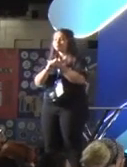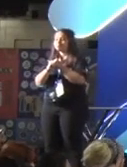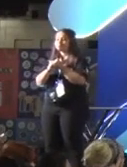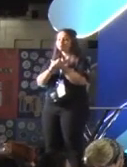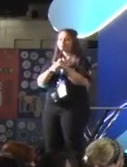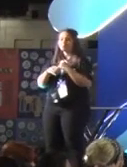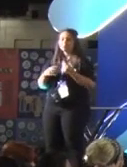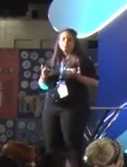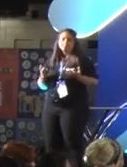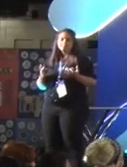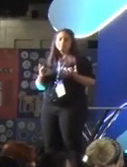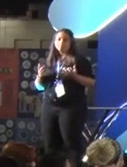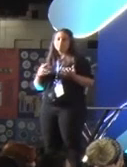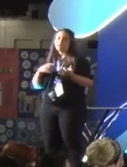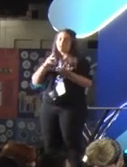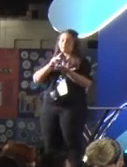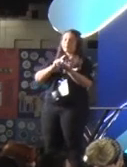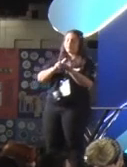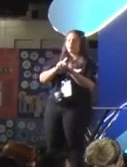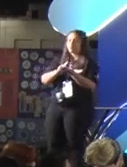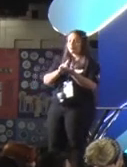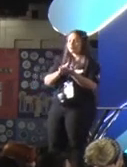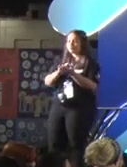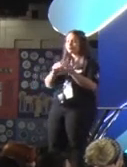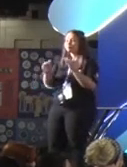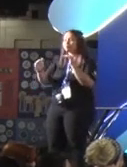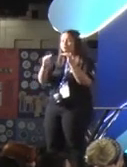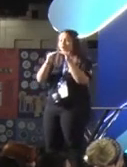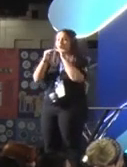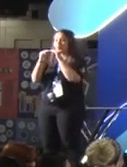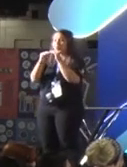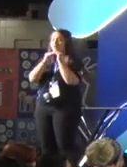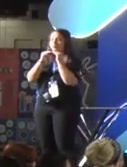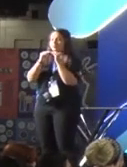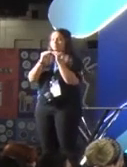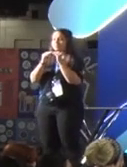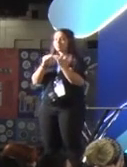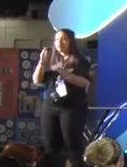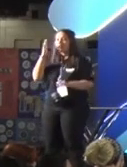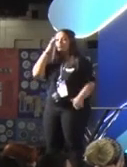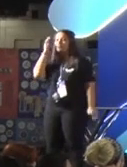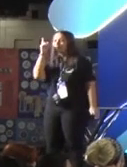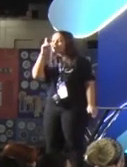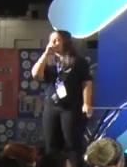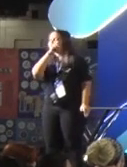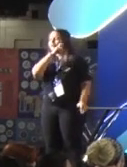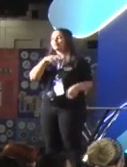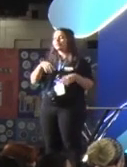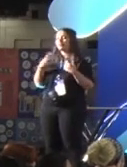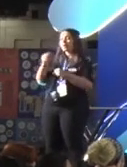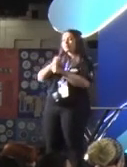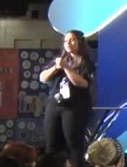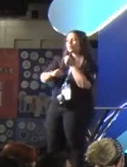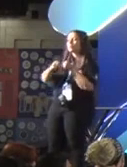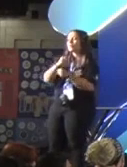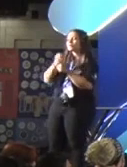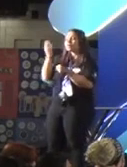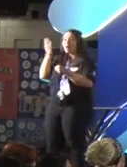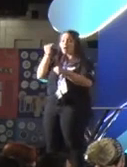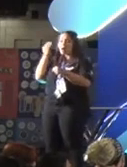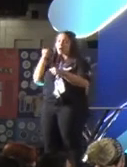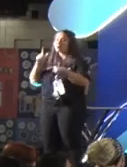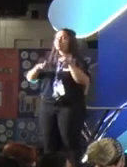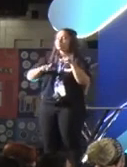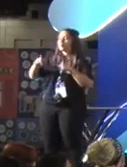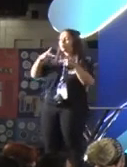I agree. It's a very, very difficult question. And I actually worked last year with a psychologist who works on the